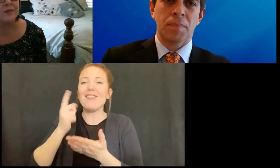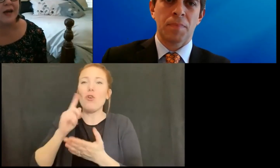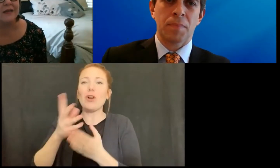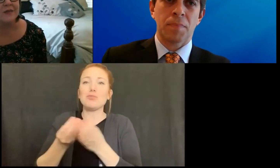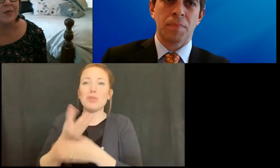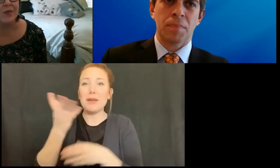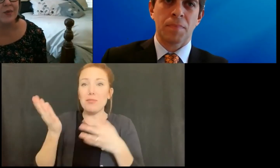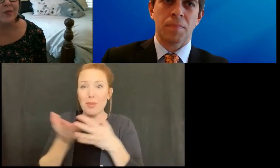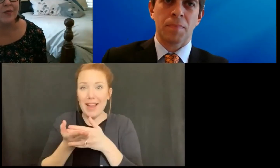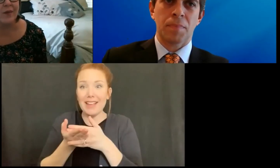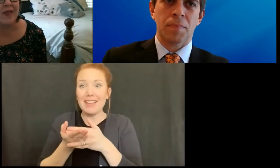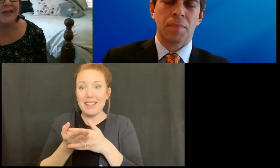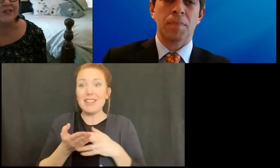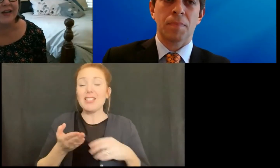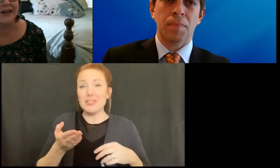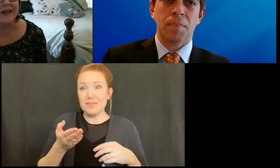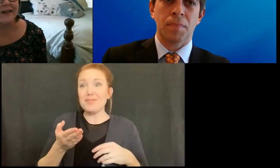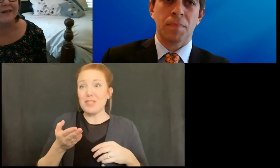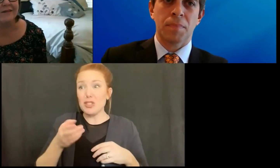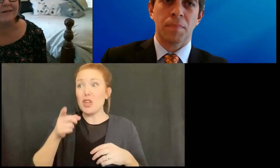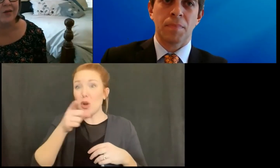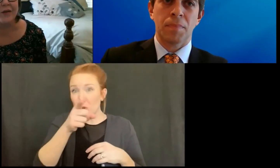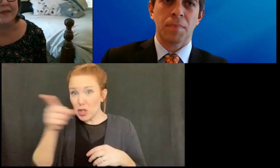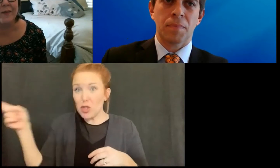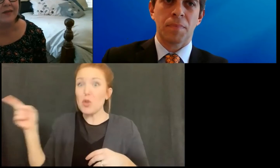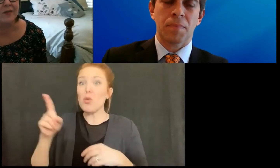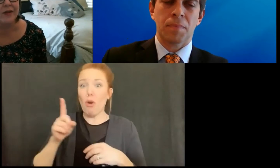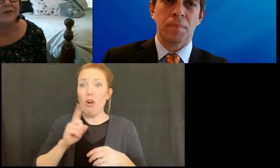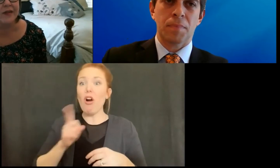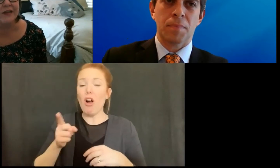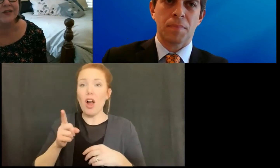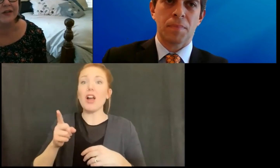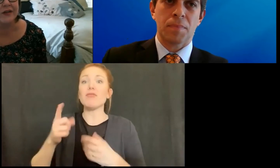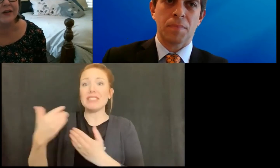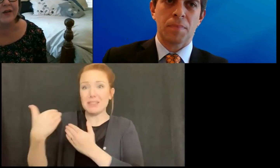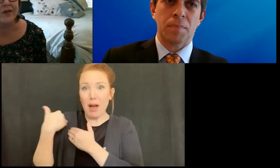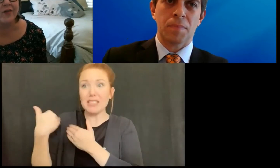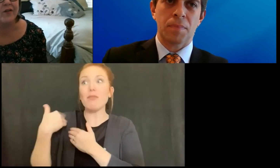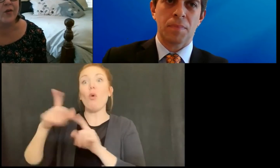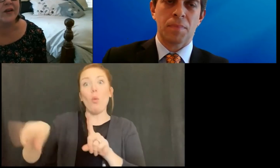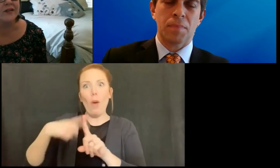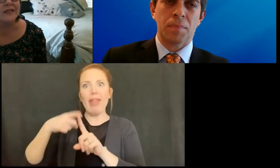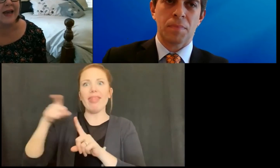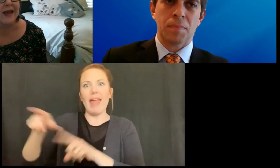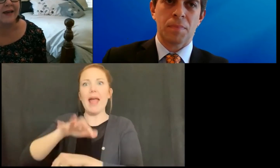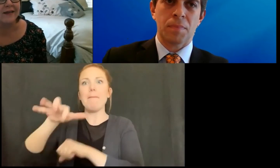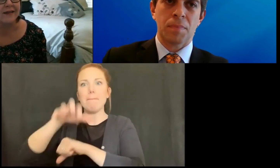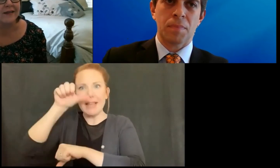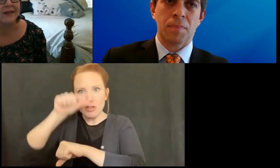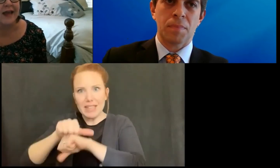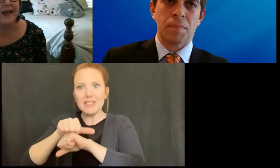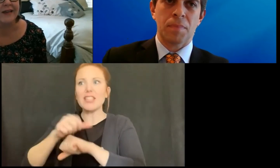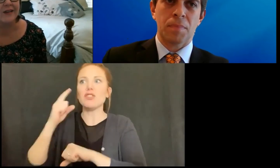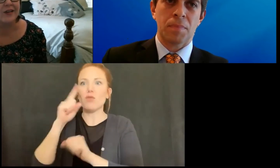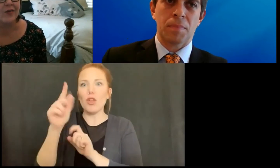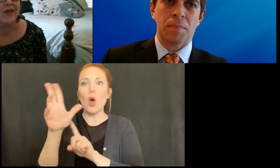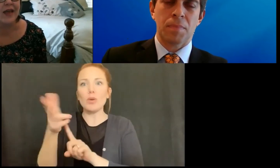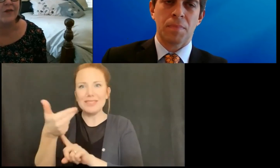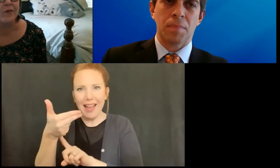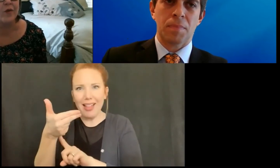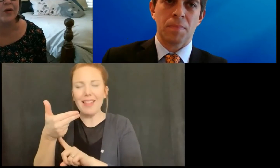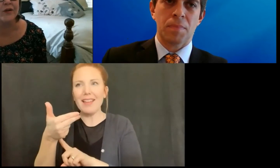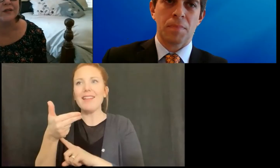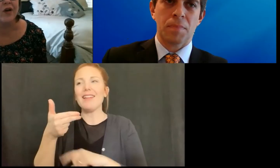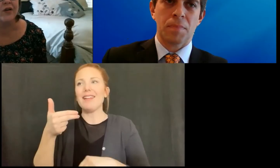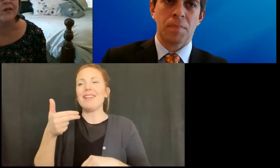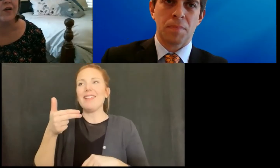are responsible from that check-in or when they make the reservation for their stay. That, they